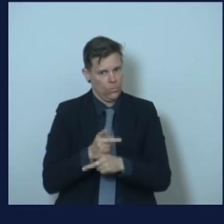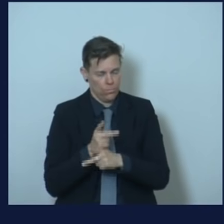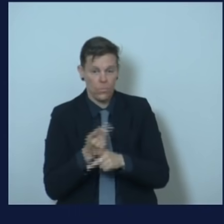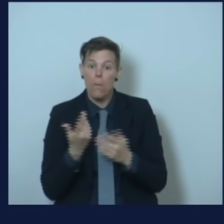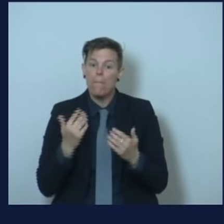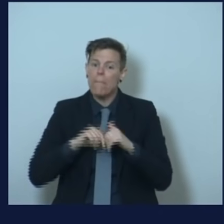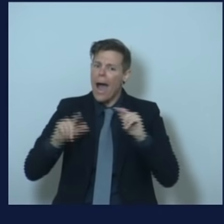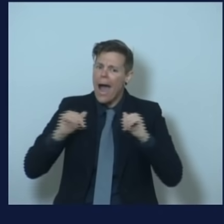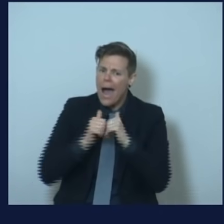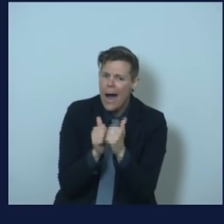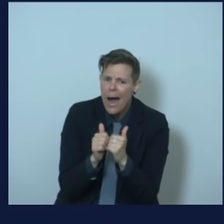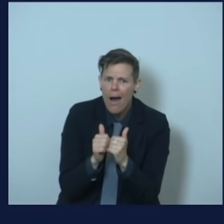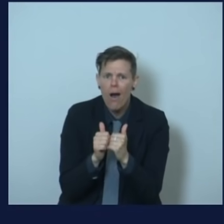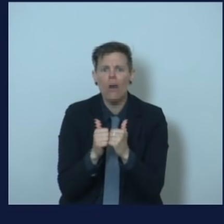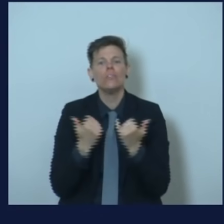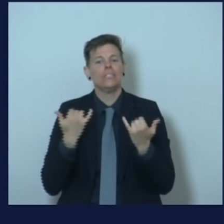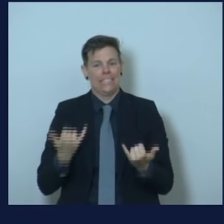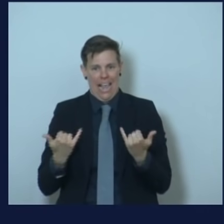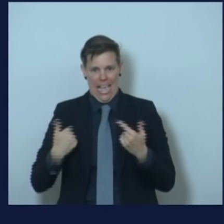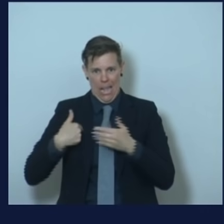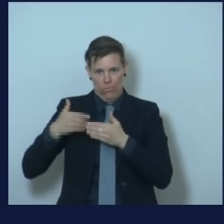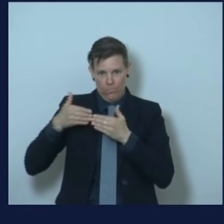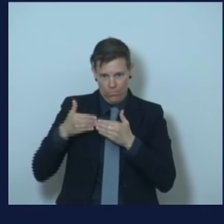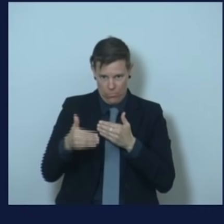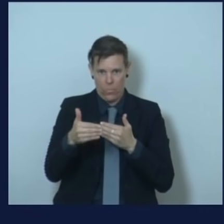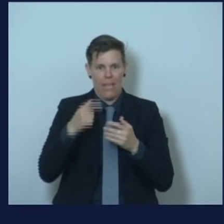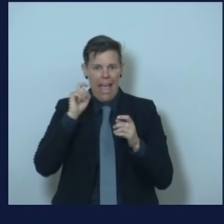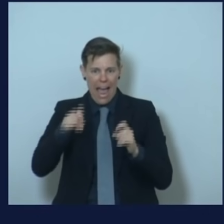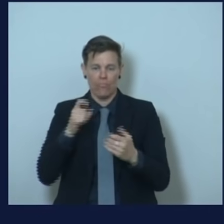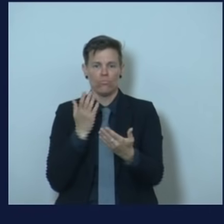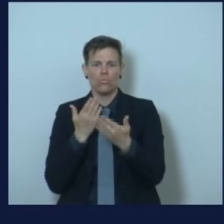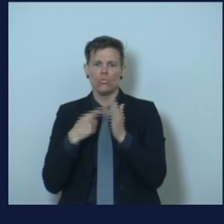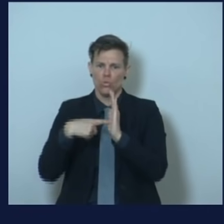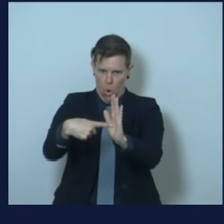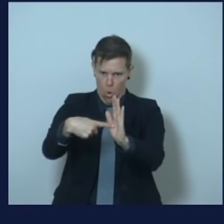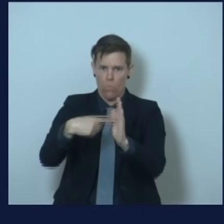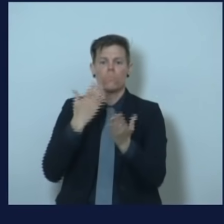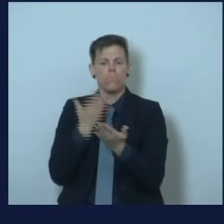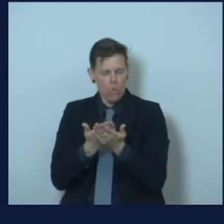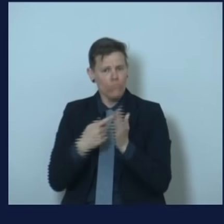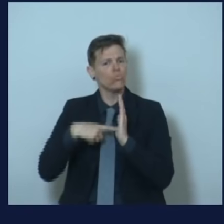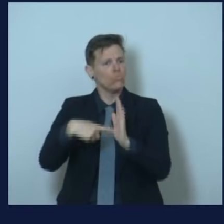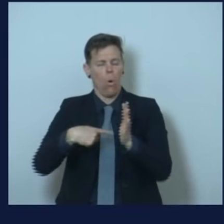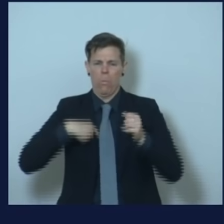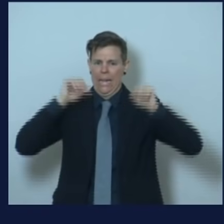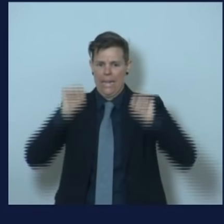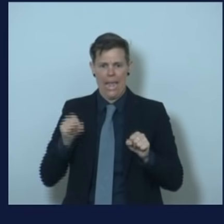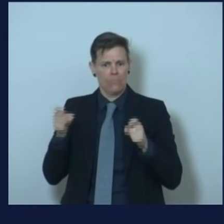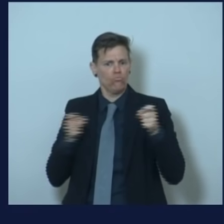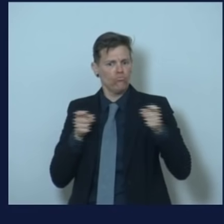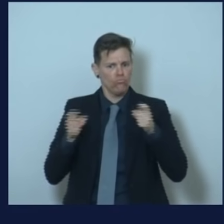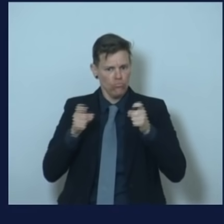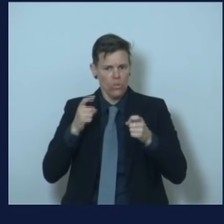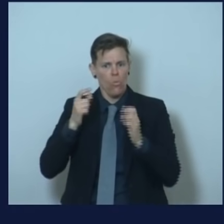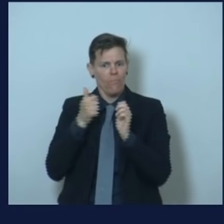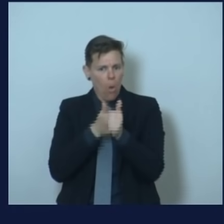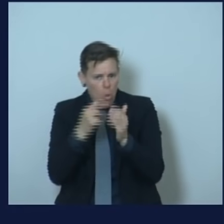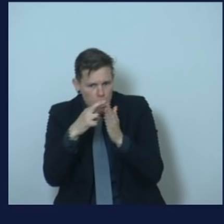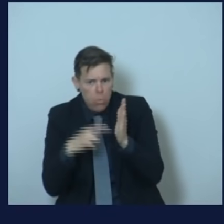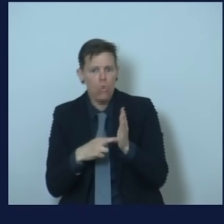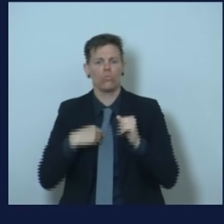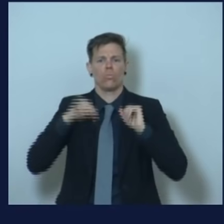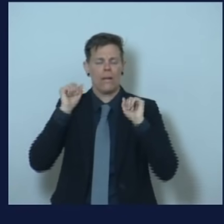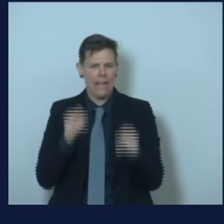show that we have this infection managed to the highest degree possible. So in aiming